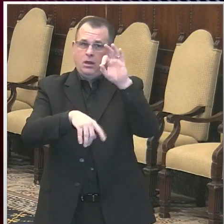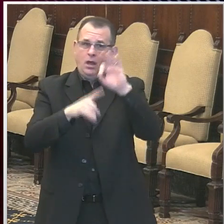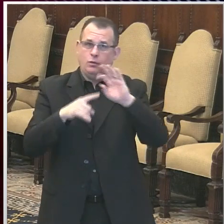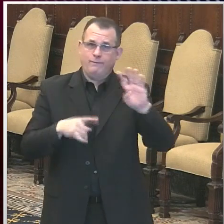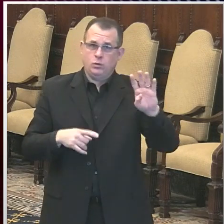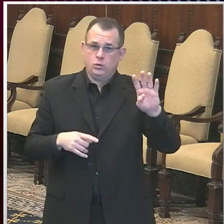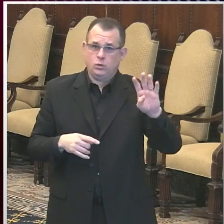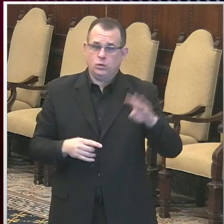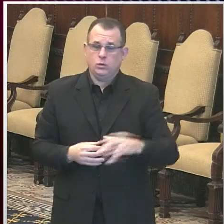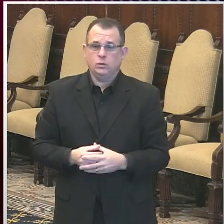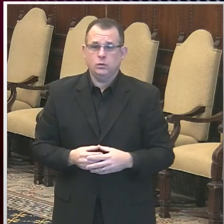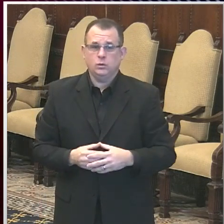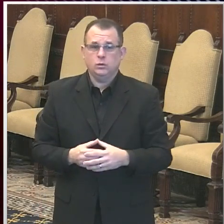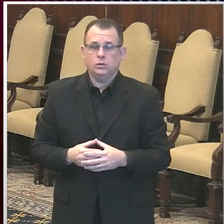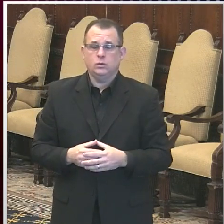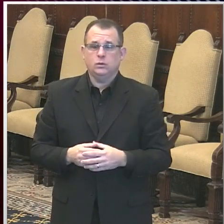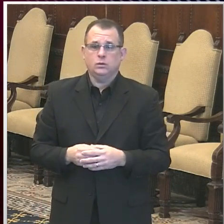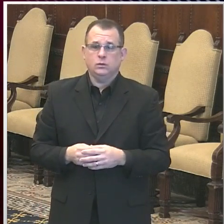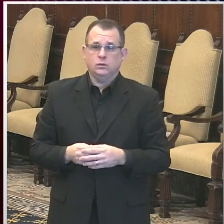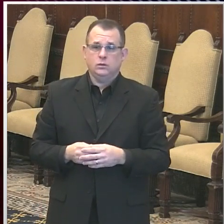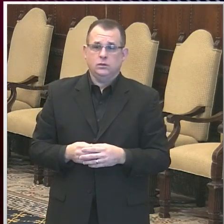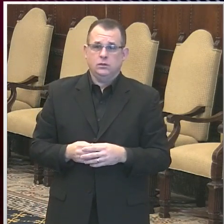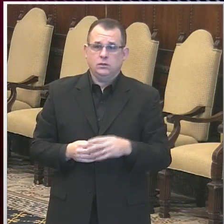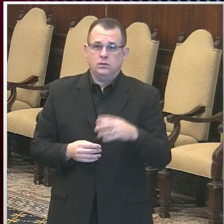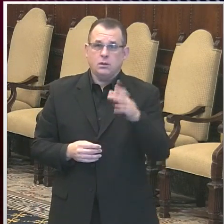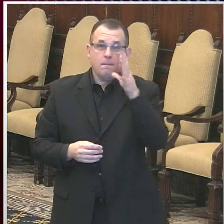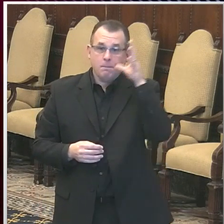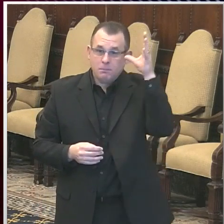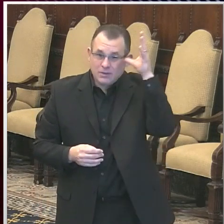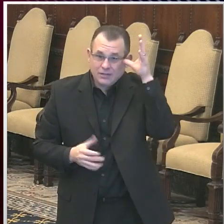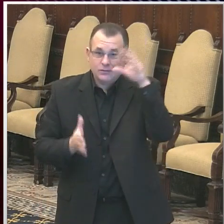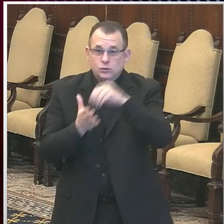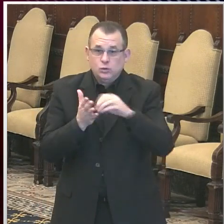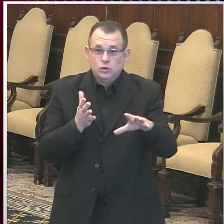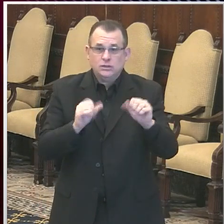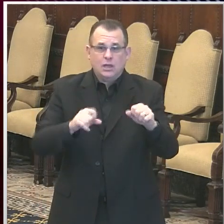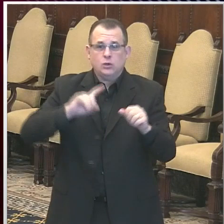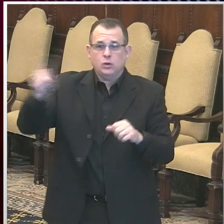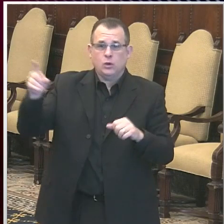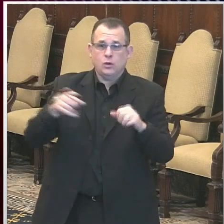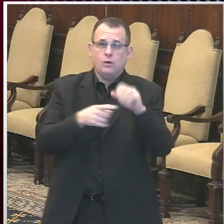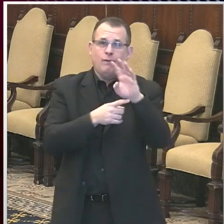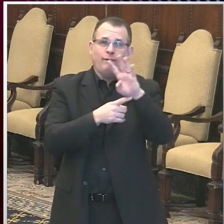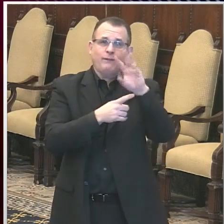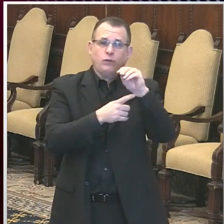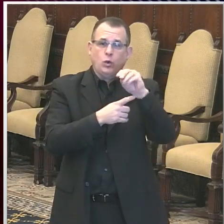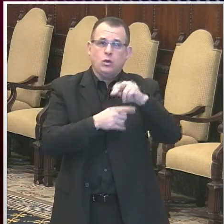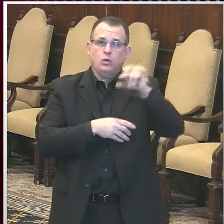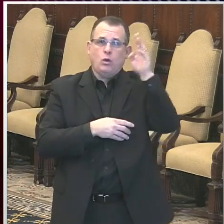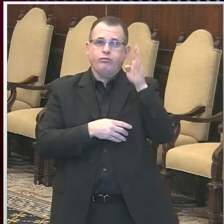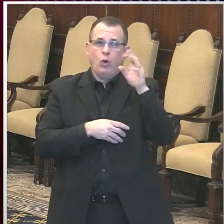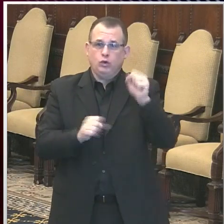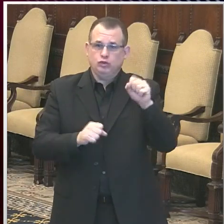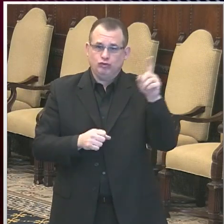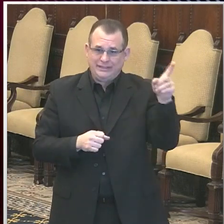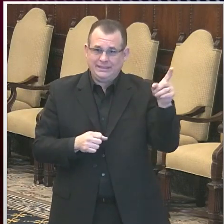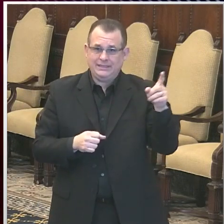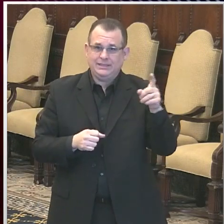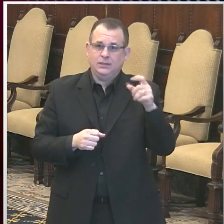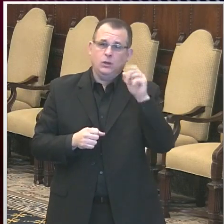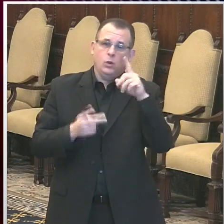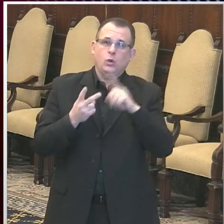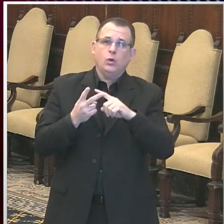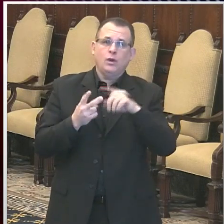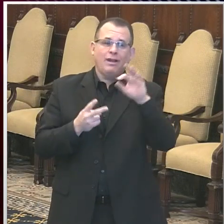9 a.m. to 4 p.m. Parents and students can go to the district's education center at 440 North Broad Street or the